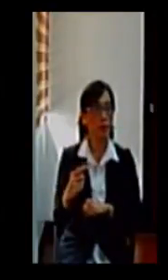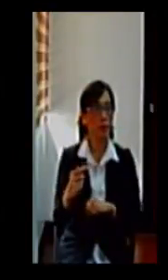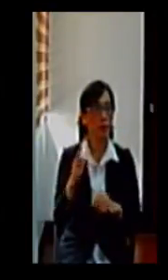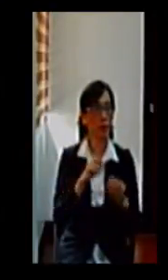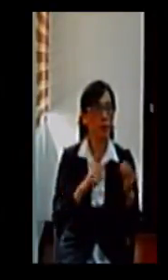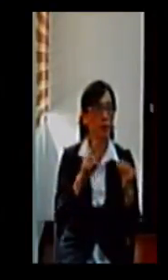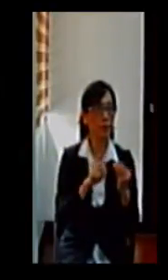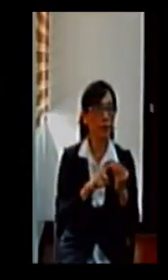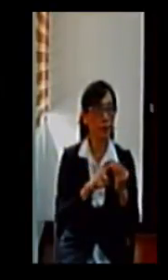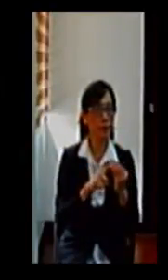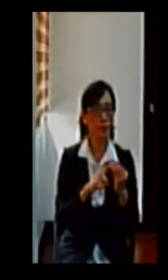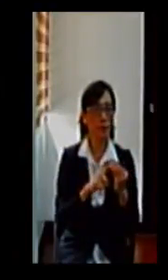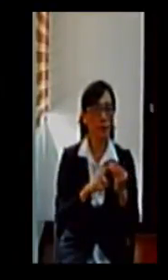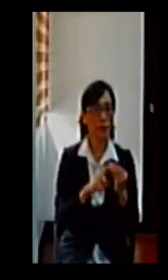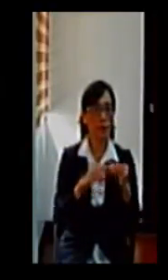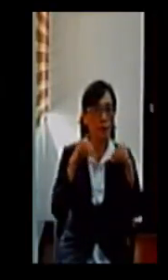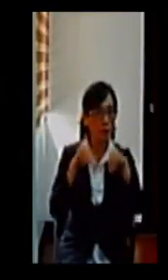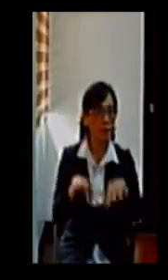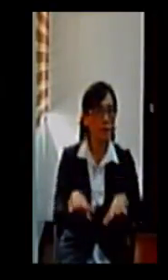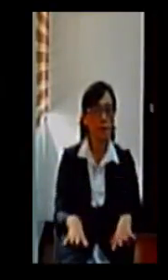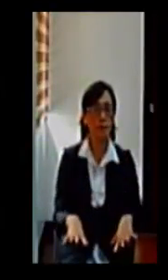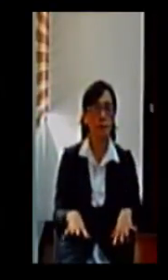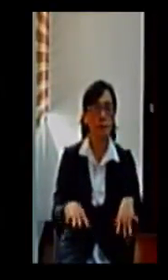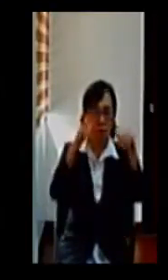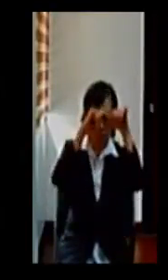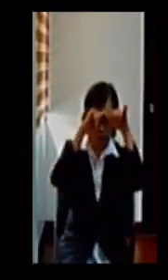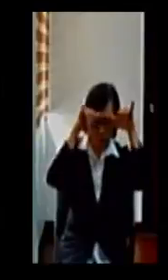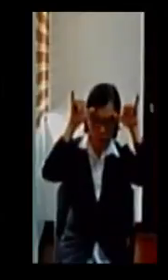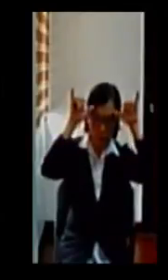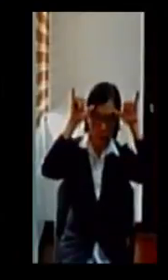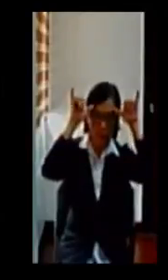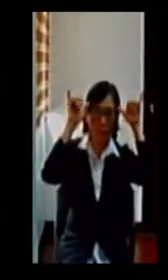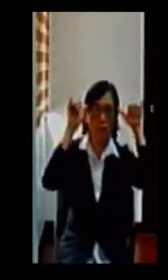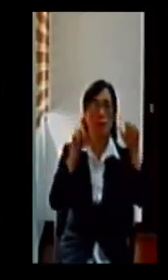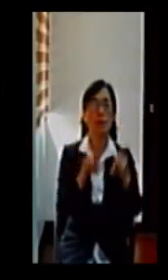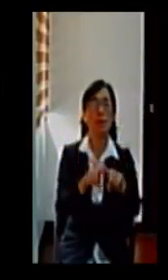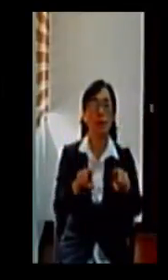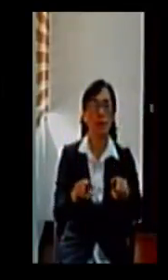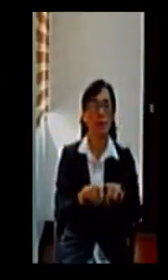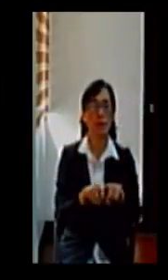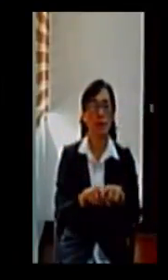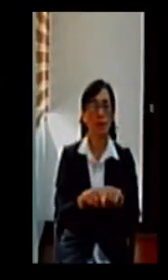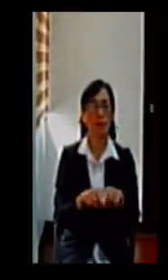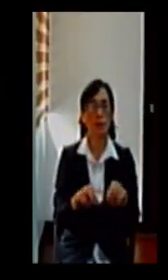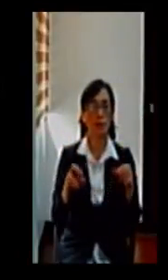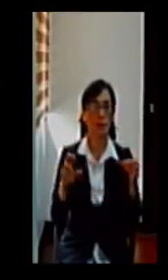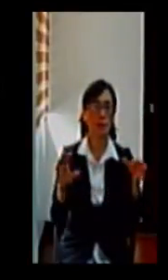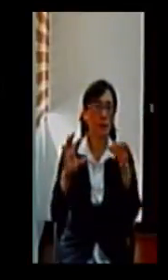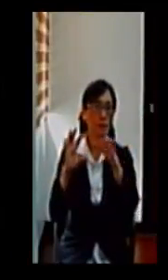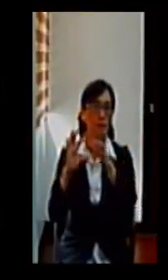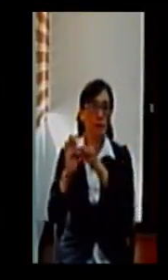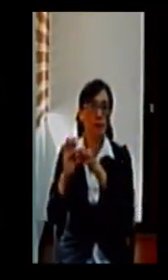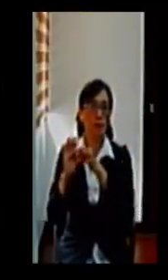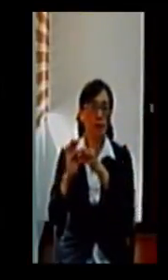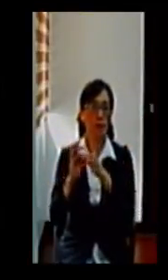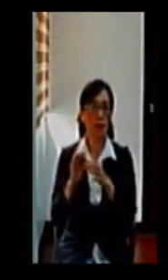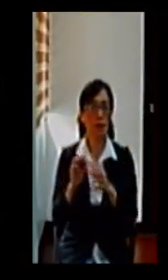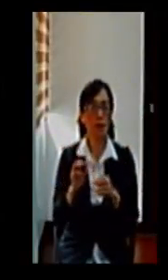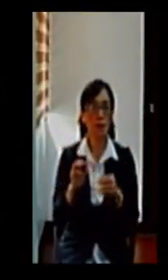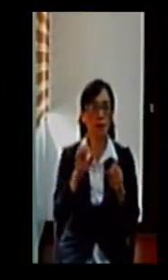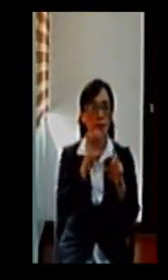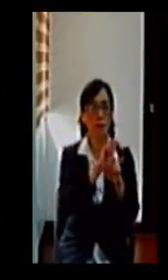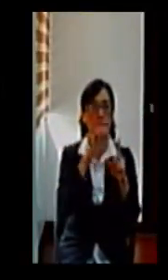you mentioned about the extinction of tamaraw, and then also relating it to the culture of Mangyan, which